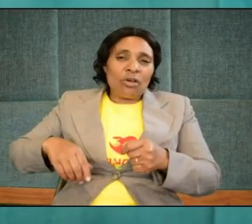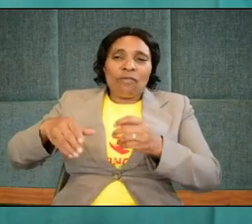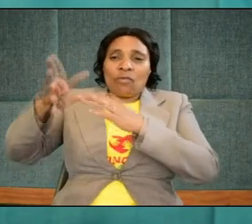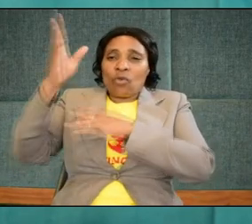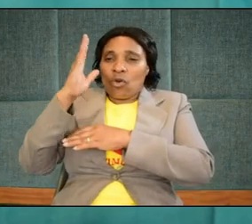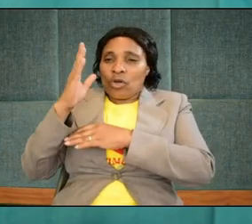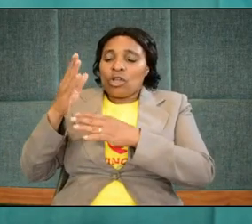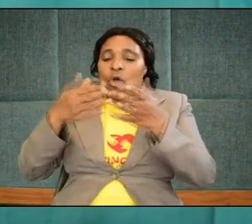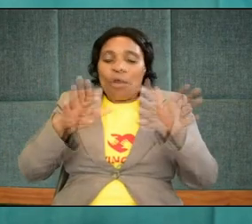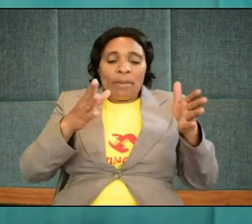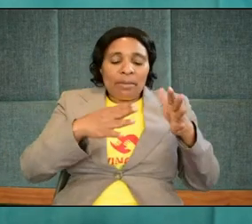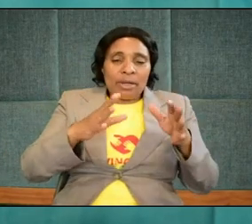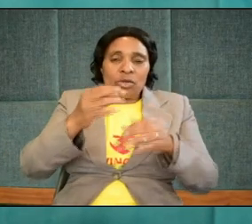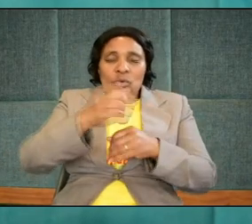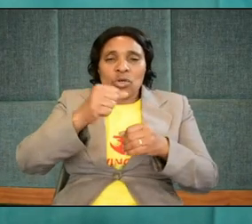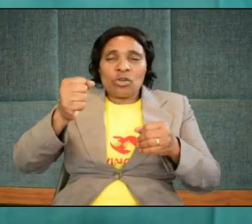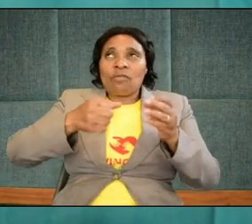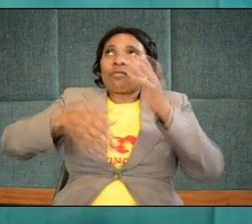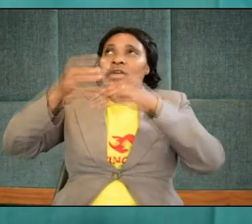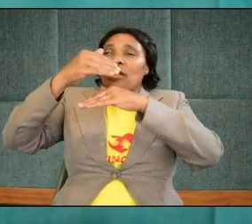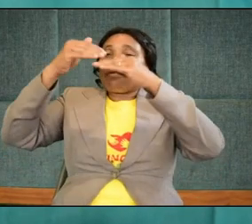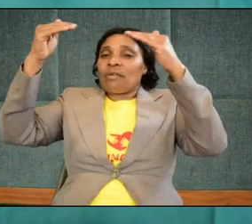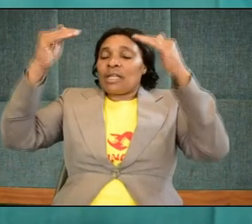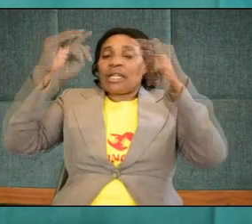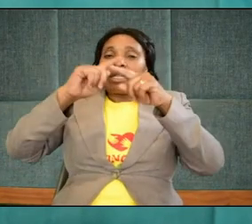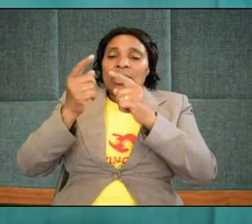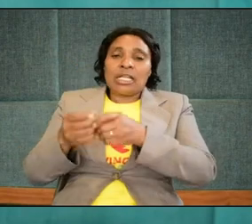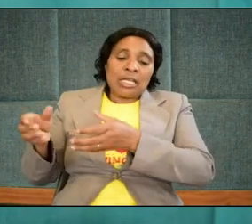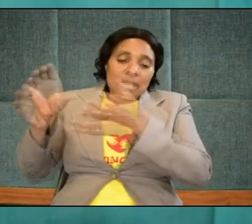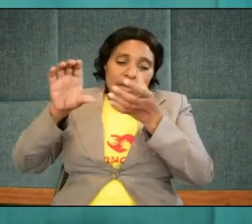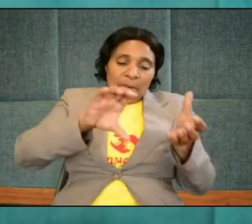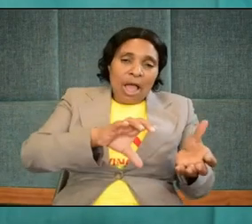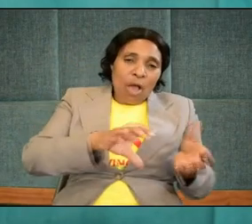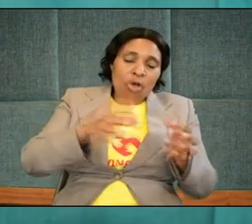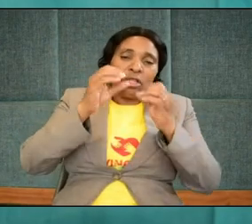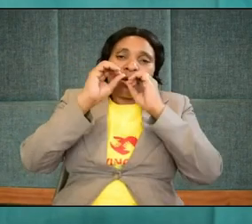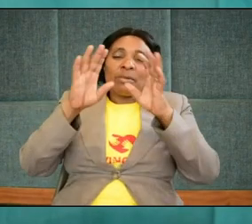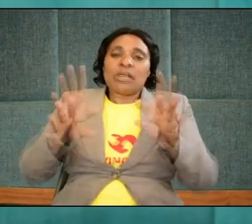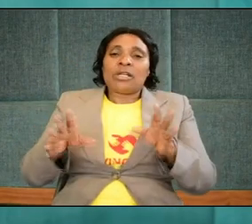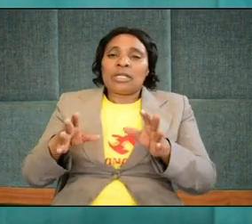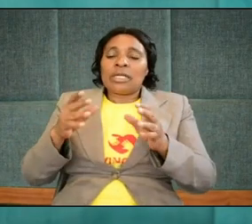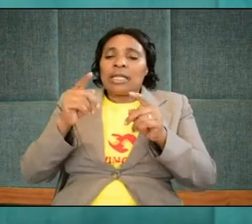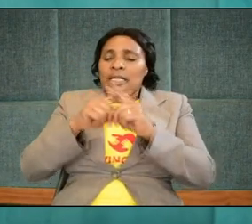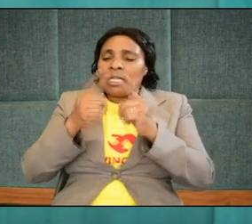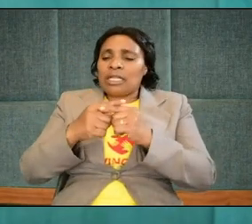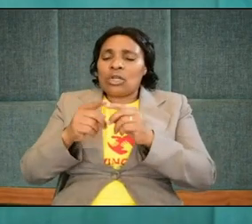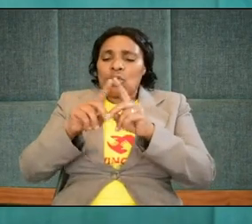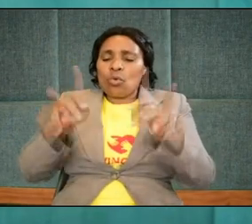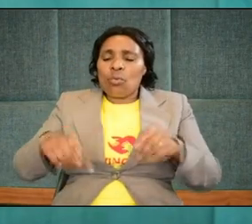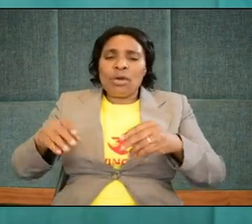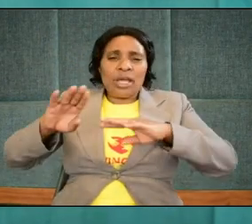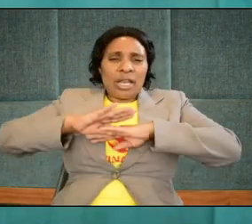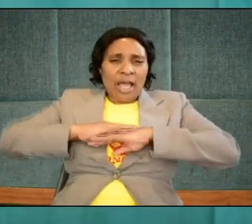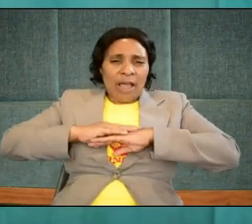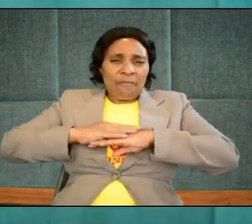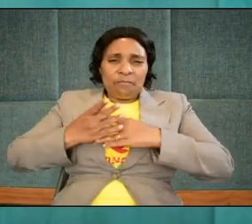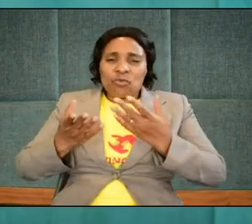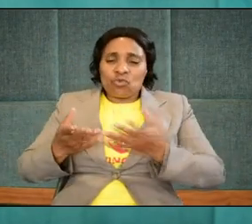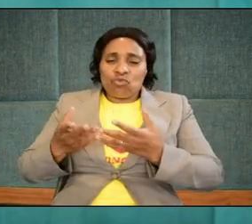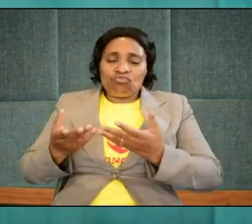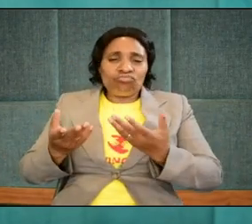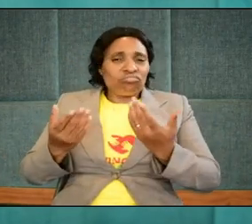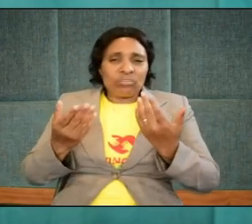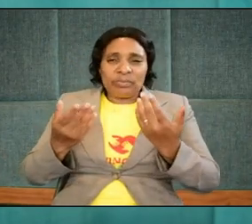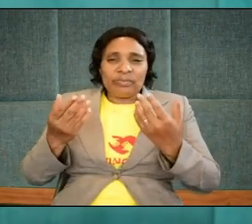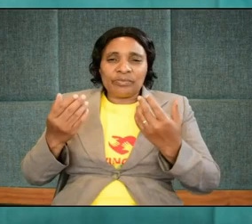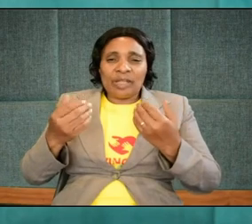you the windows of heaven and pour out for you such a blessing that there will not be room enough to receive it. Now that is testing the Lord, because